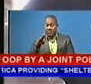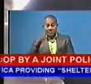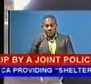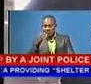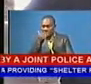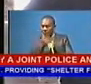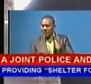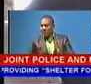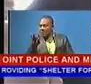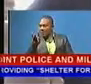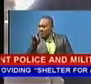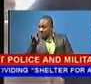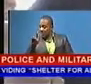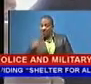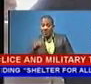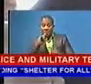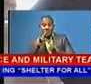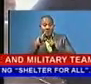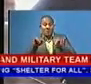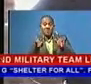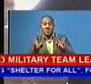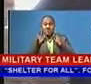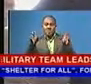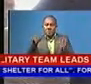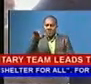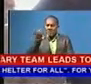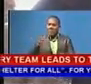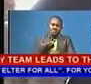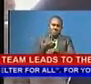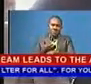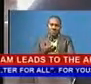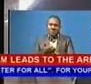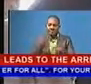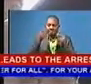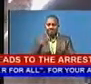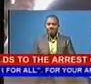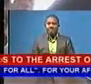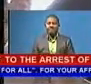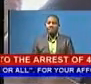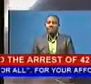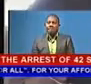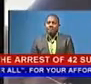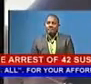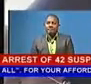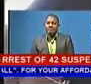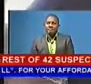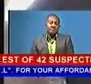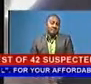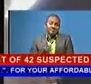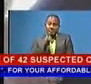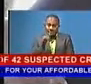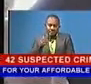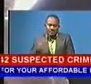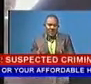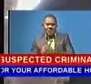of our second amended answer, this reading was made, my Lord. So it is not a matter that first came